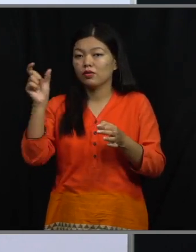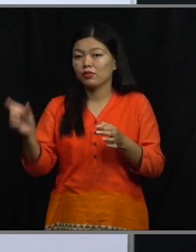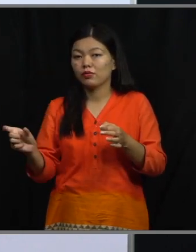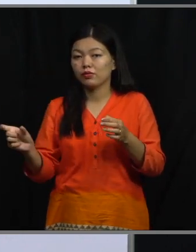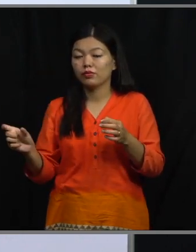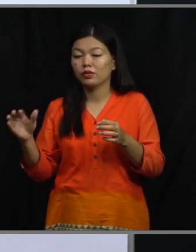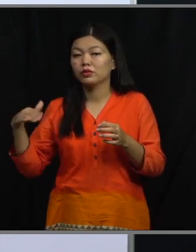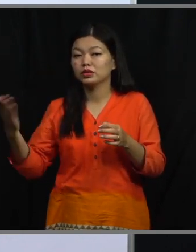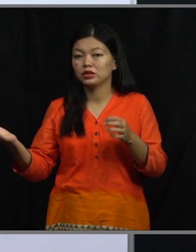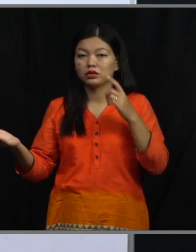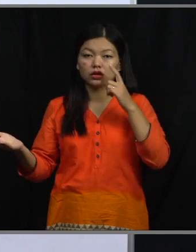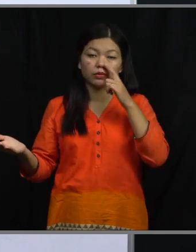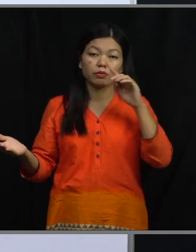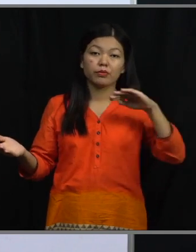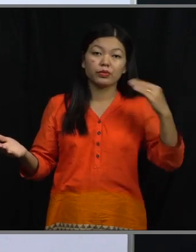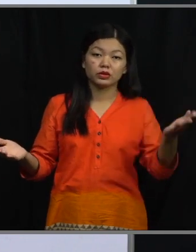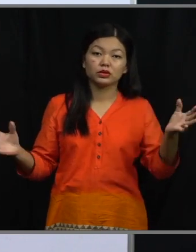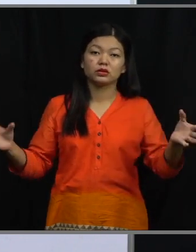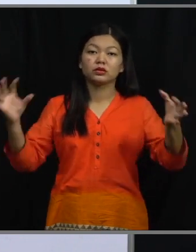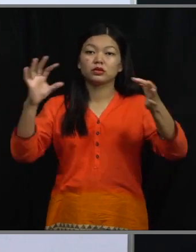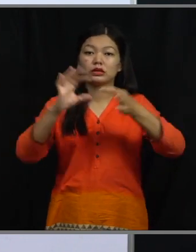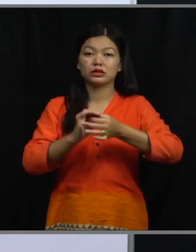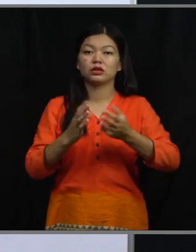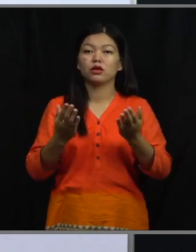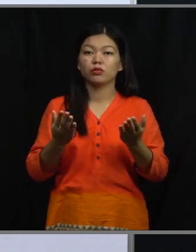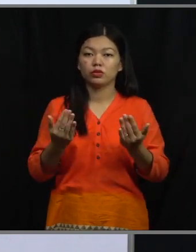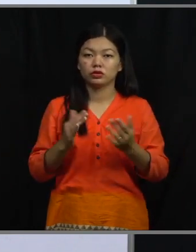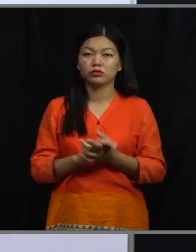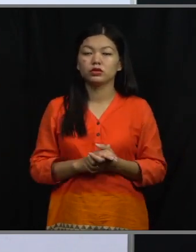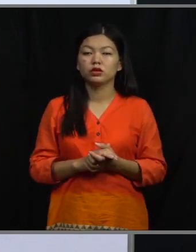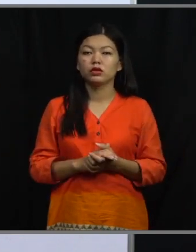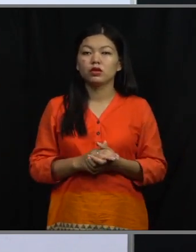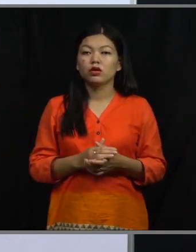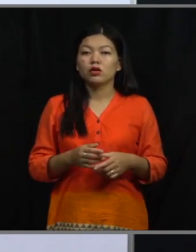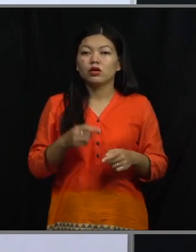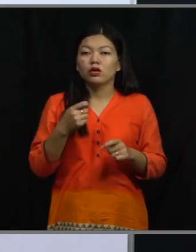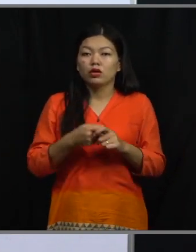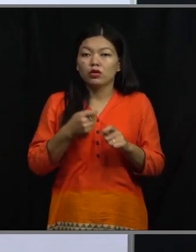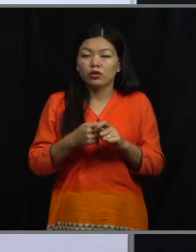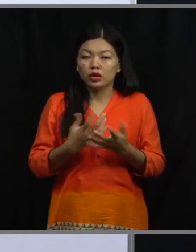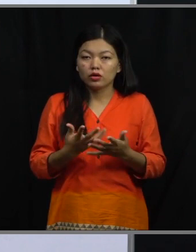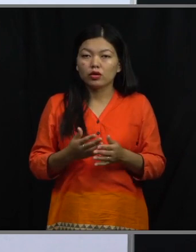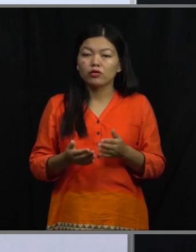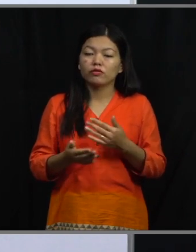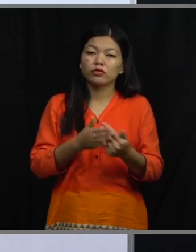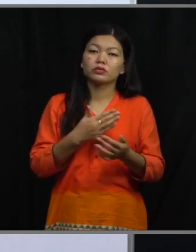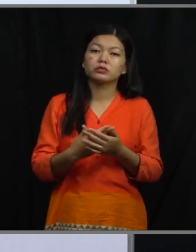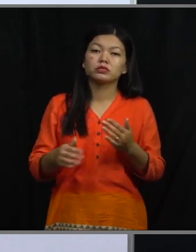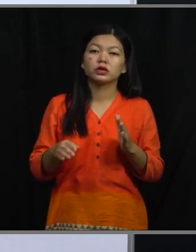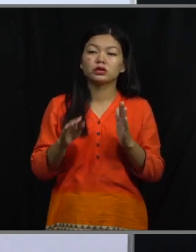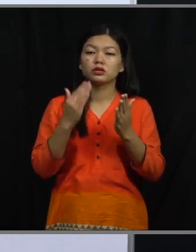the situation arises and whenever the need arises, for certain purpose, they used to do that, okay, double, due,